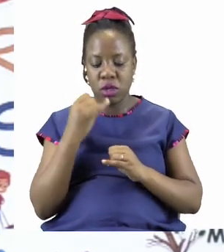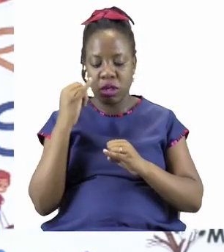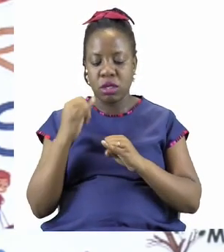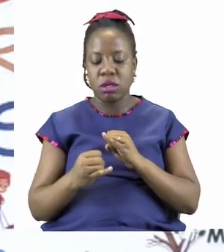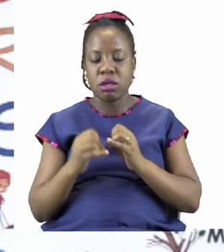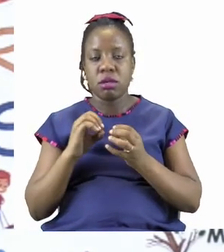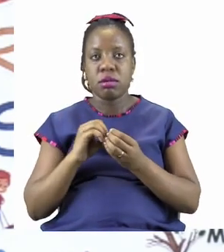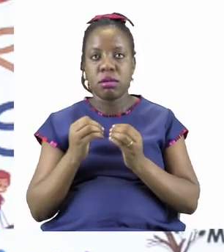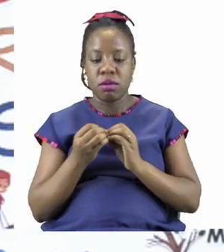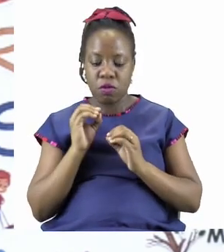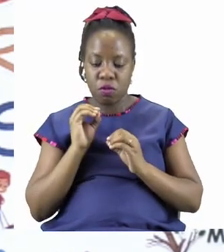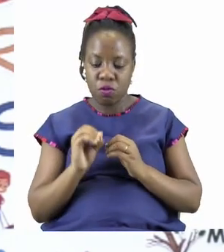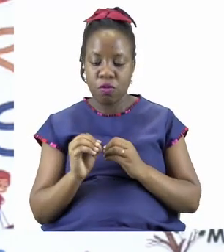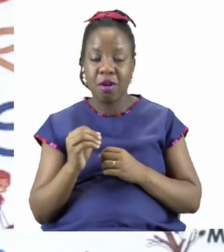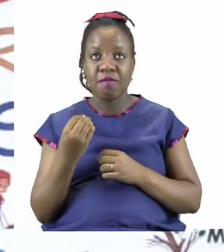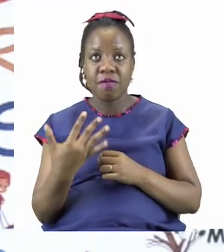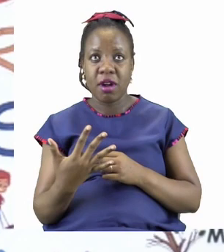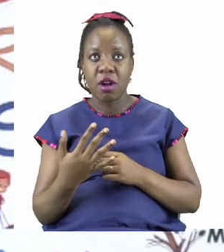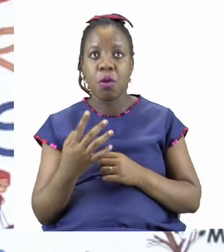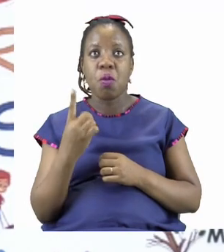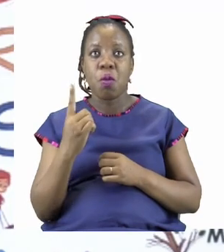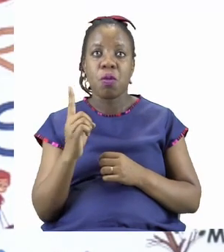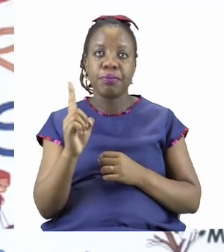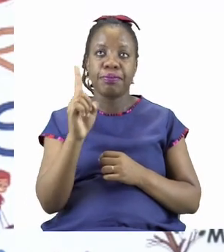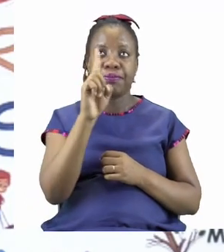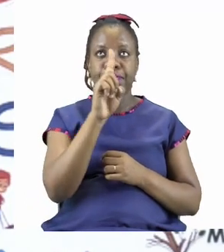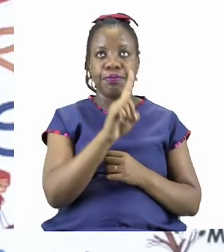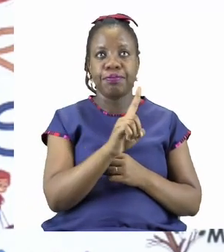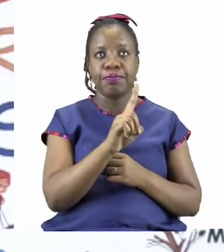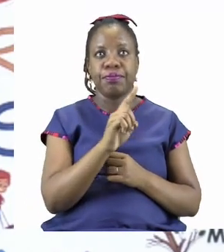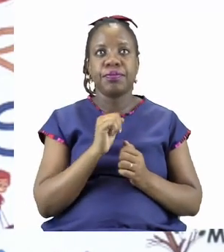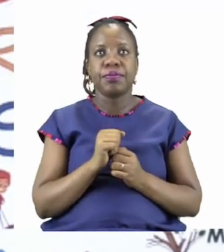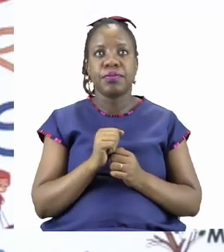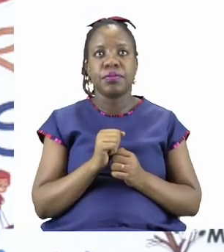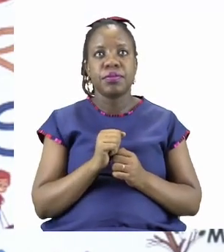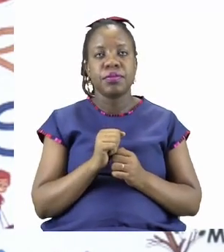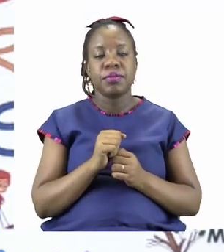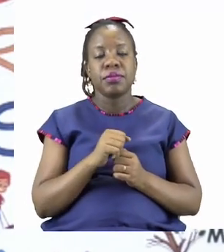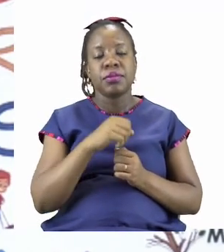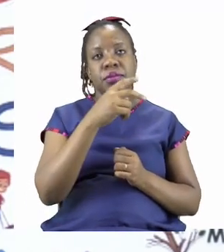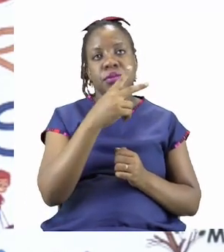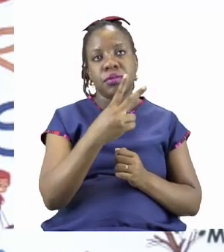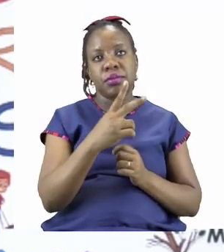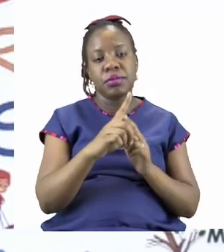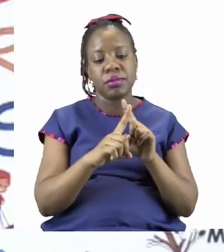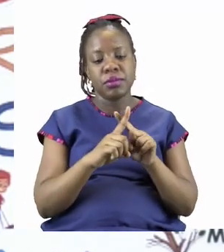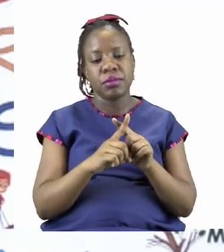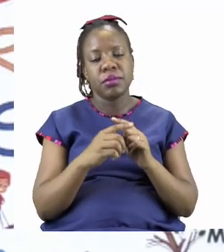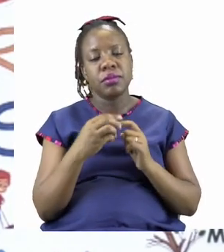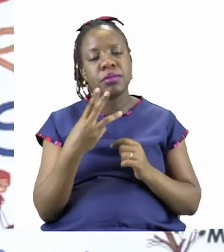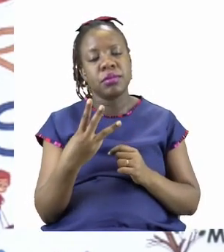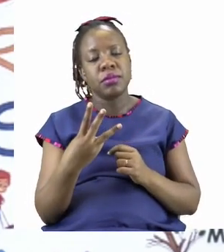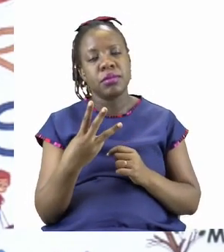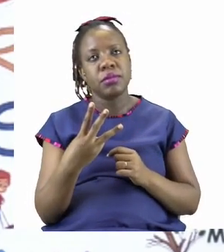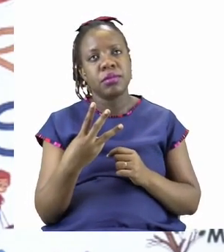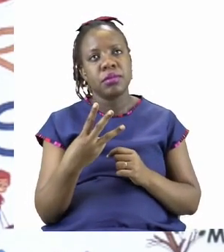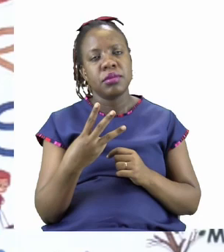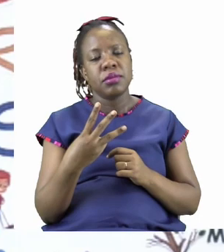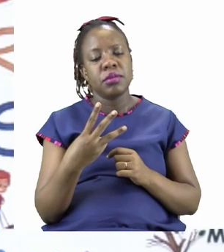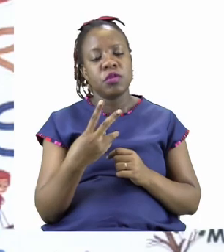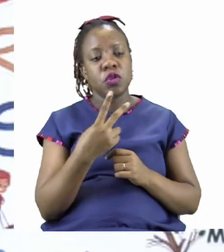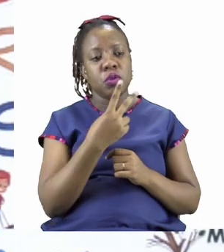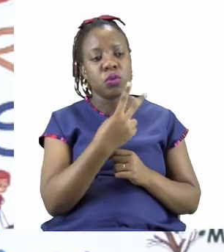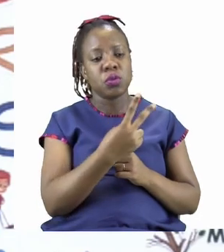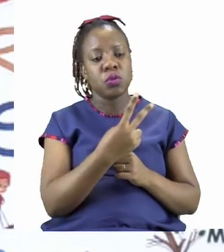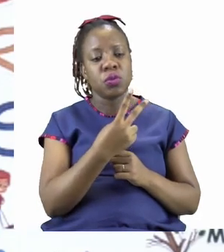our tens. Then we say 2 times 3. How much is 2